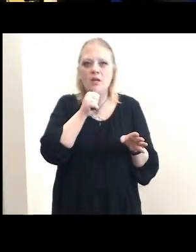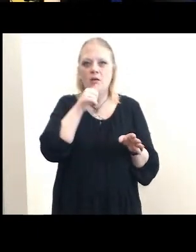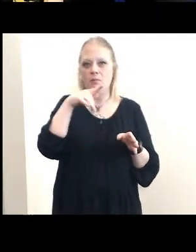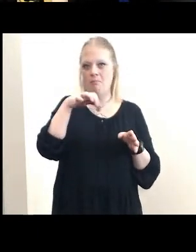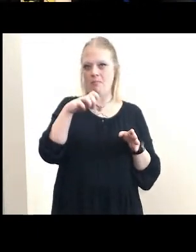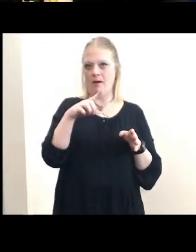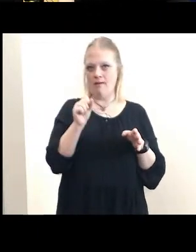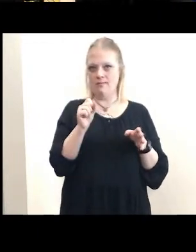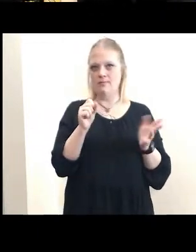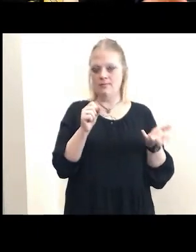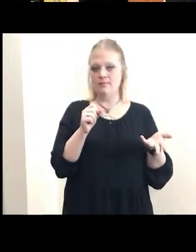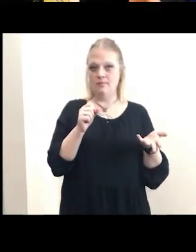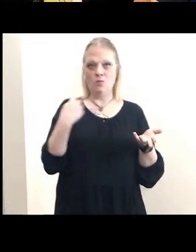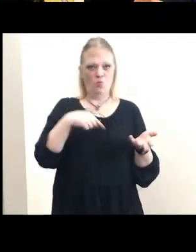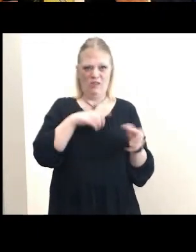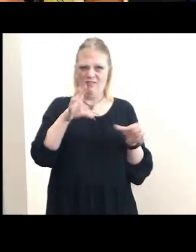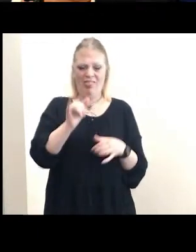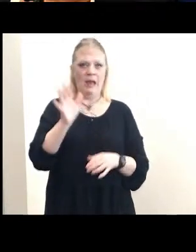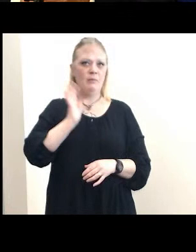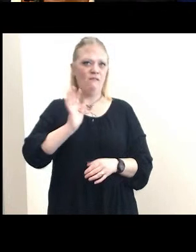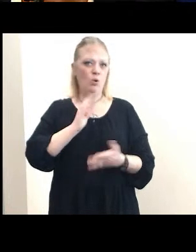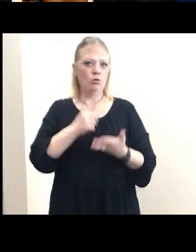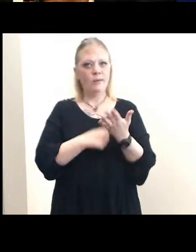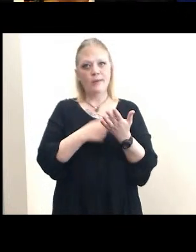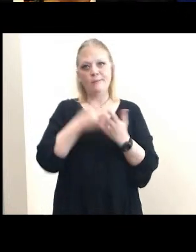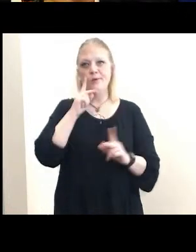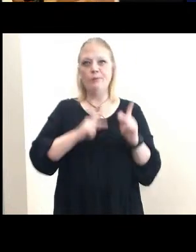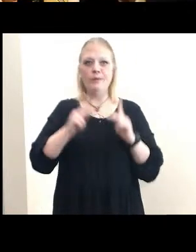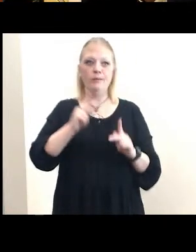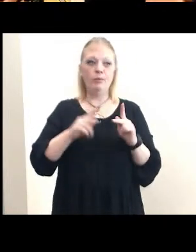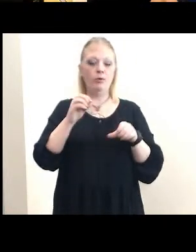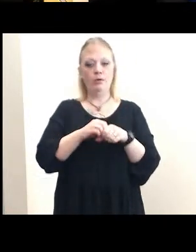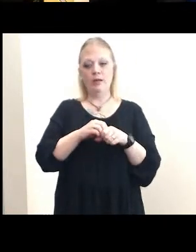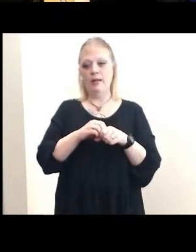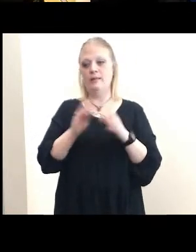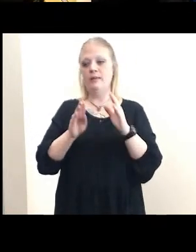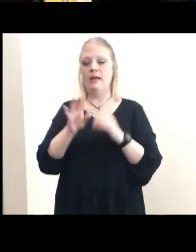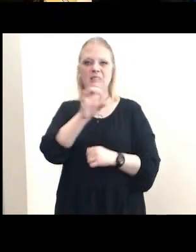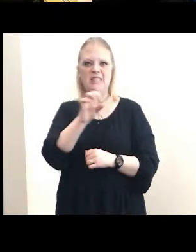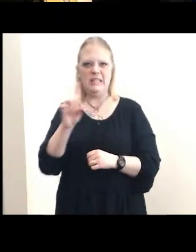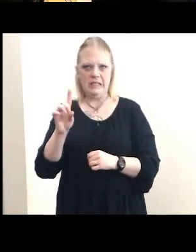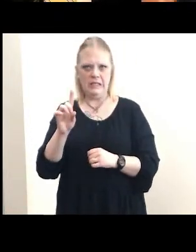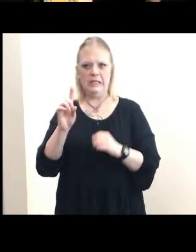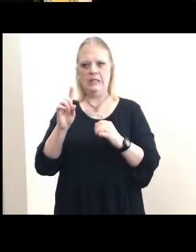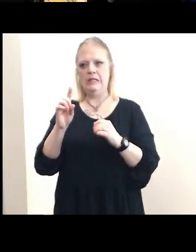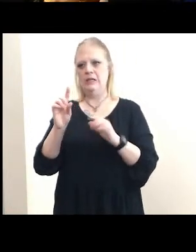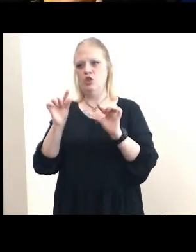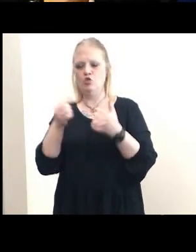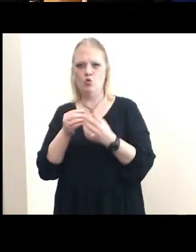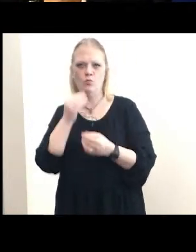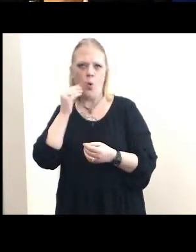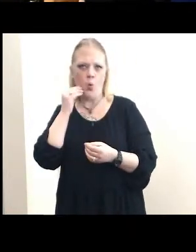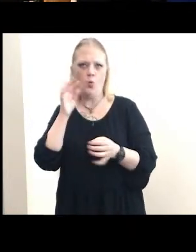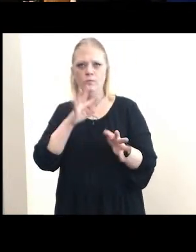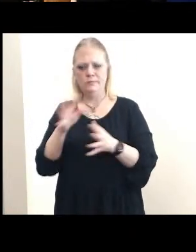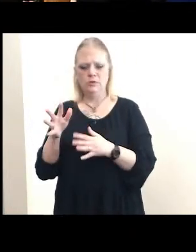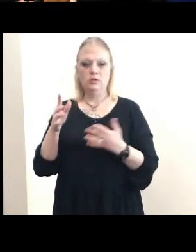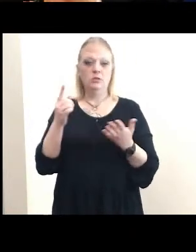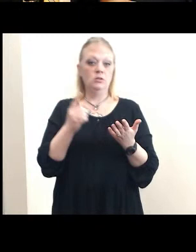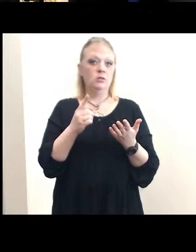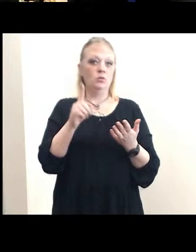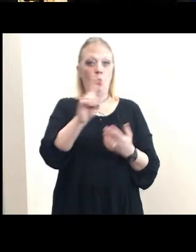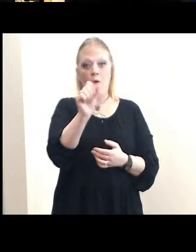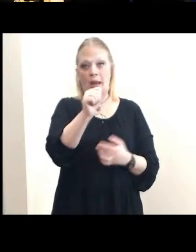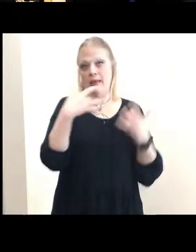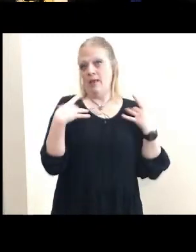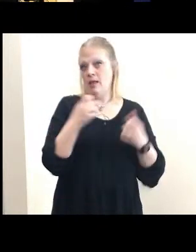pods before. Sometimes they're for individuals in congregate care developmentally disabled centers. Sometimes they were 1A